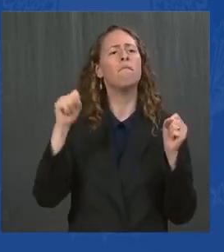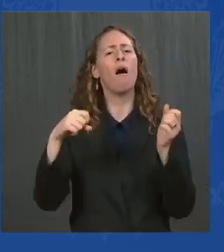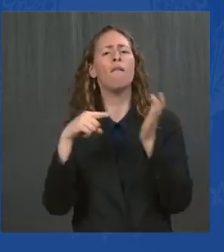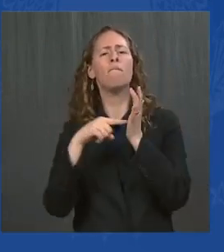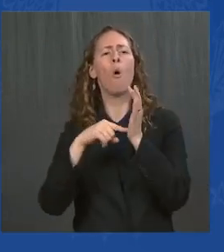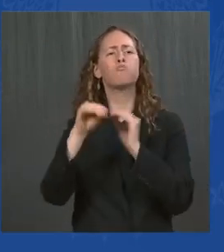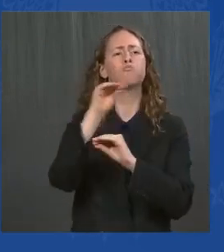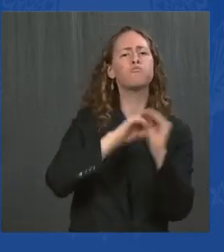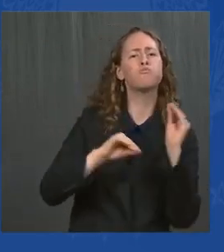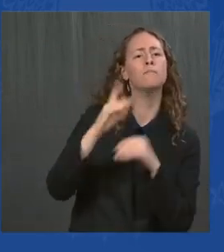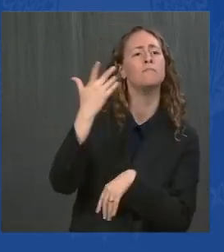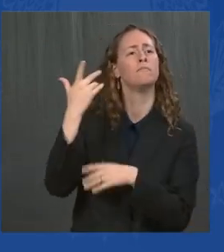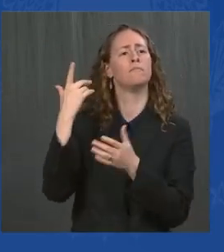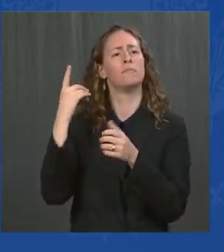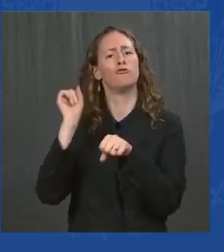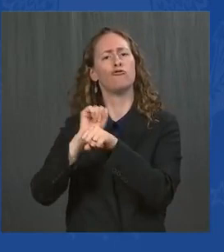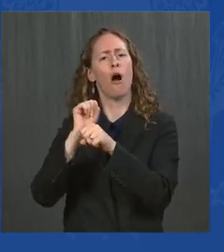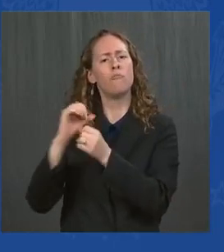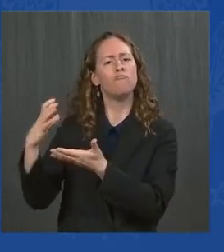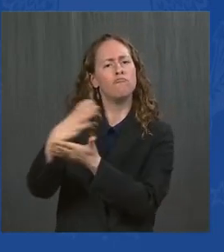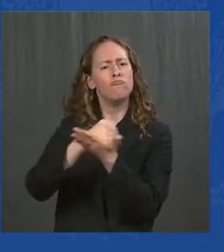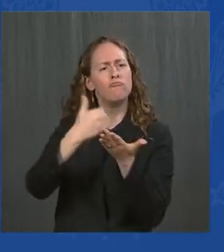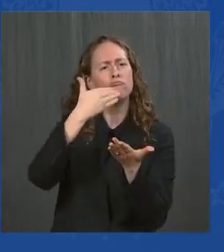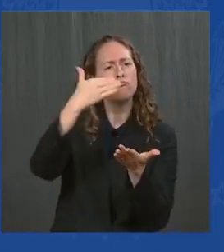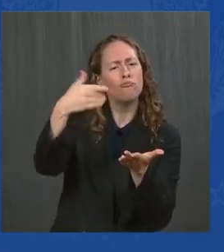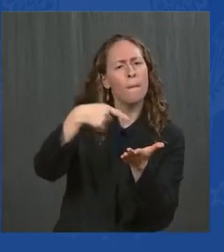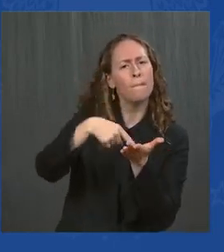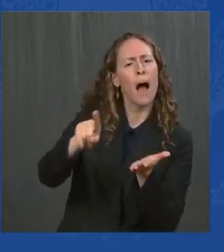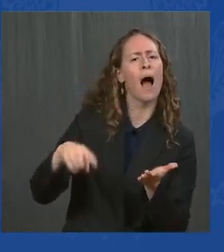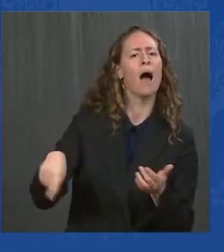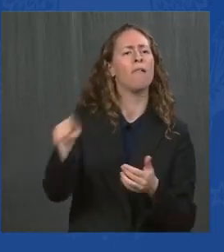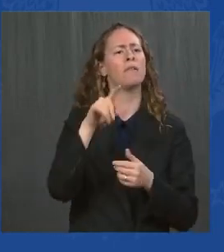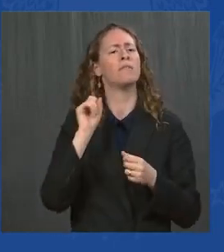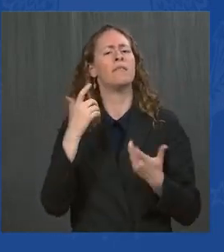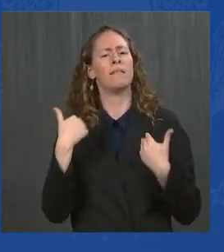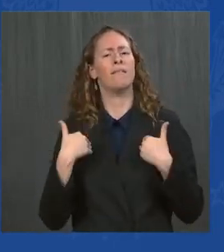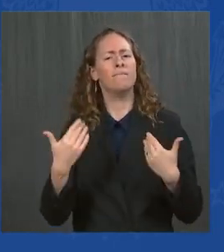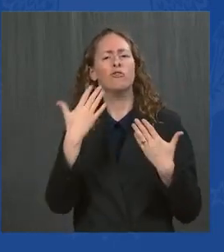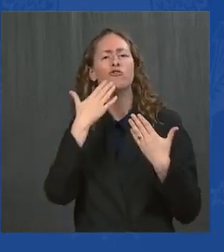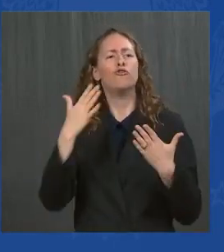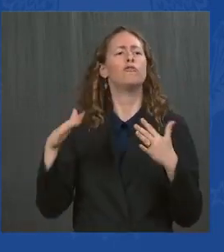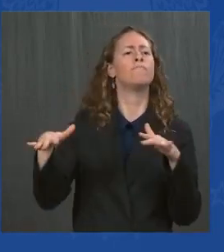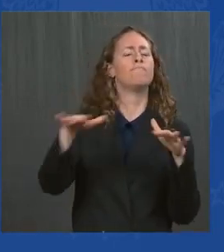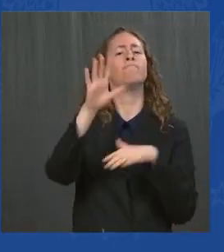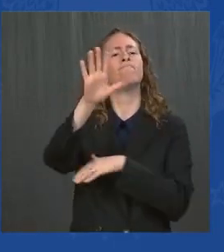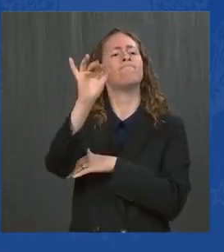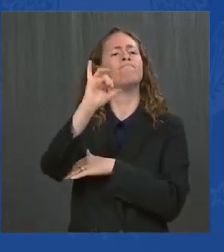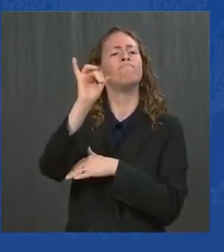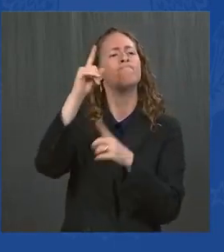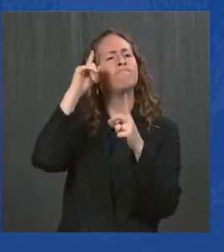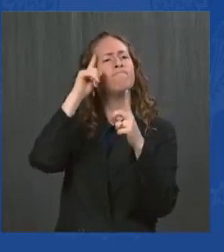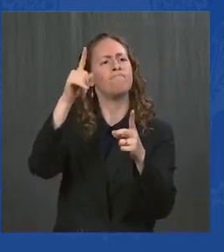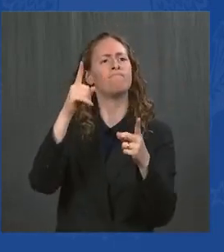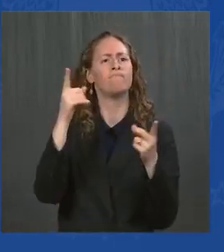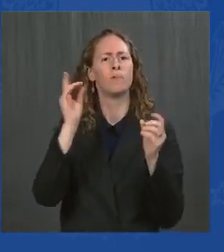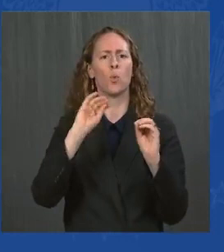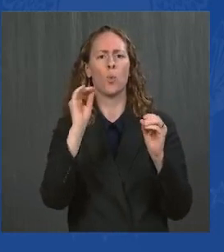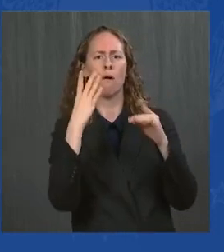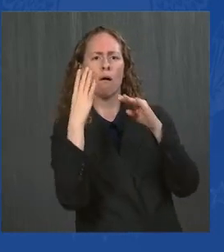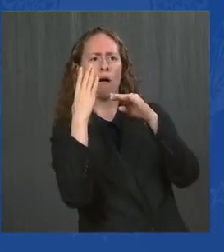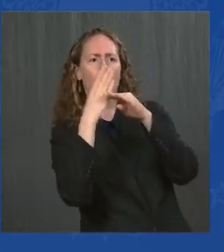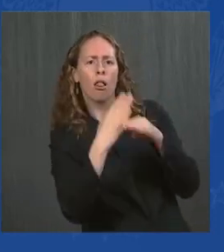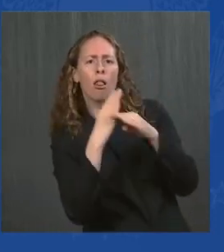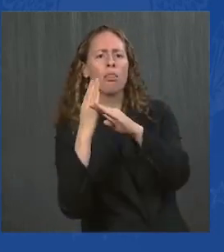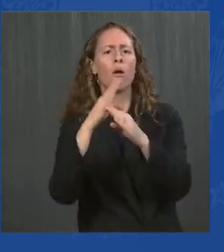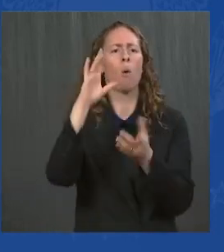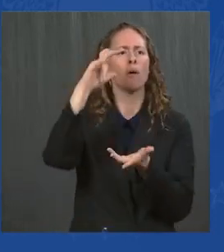hardworking Americans. It's about reducing bottlenecks in our economy, reducing long-term price pressures. It's about helping more